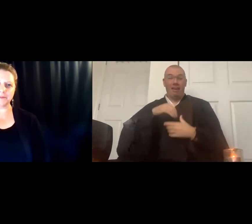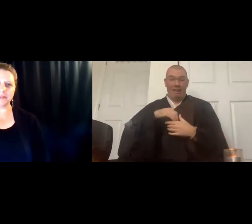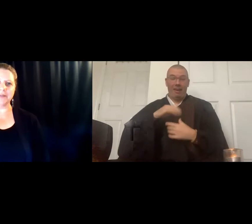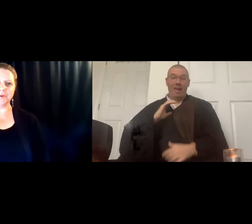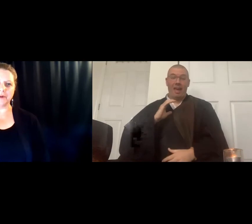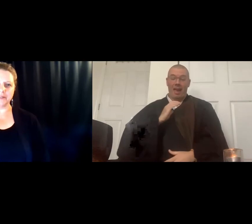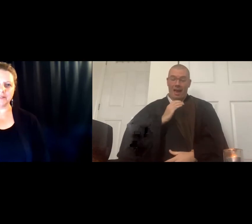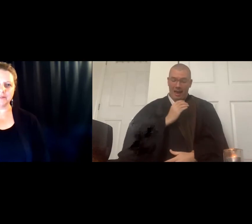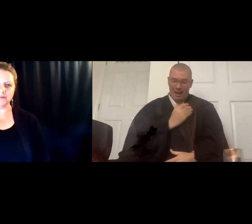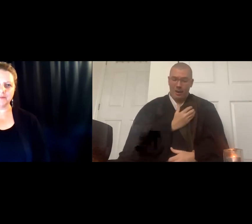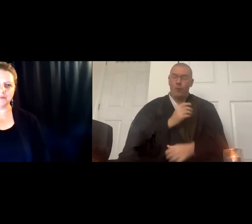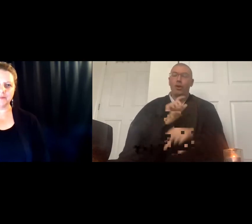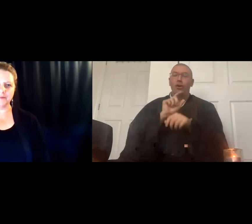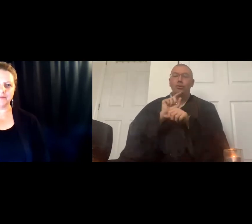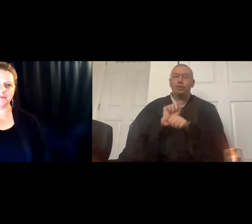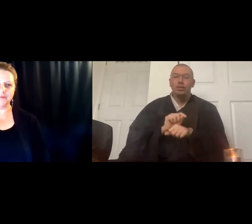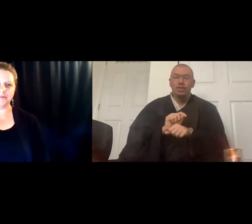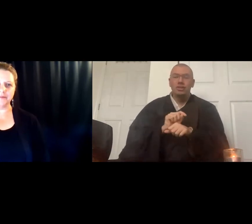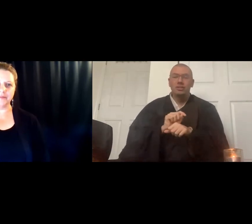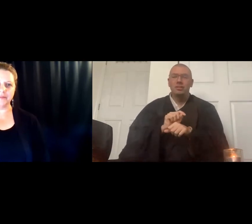that's what's really important.